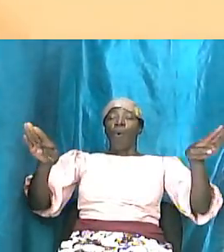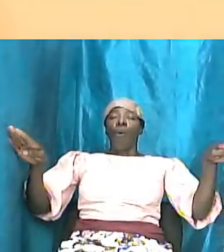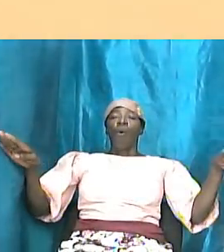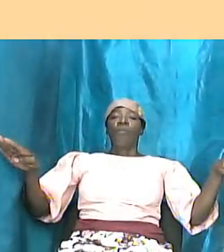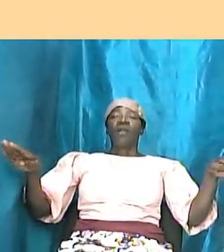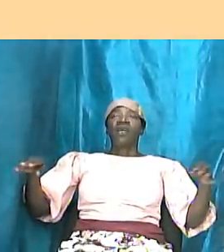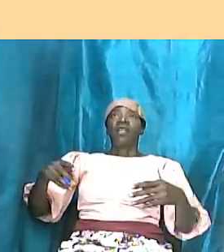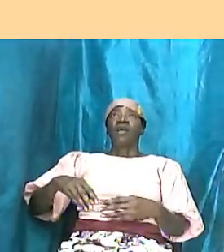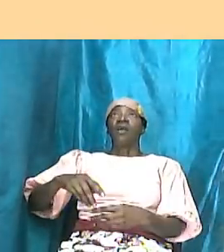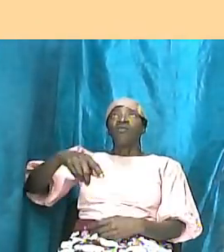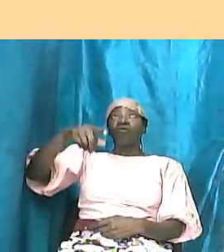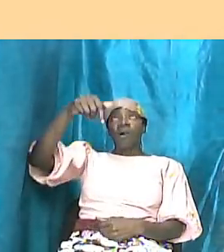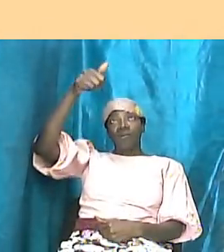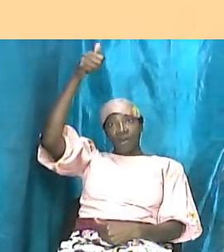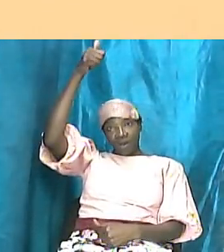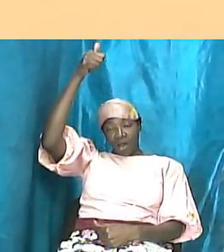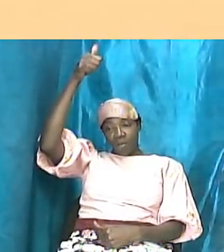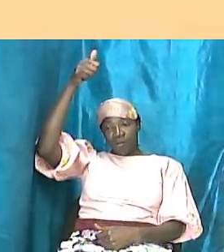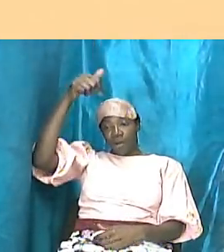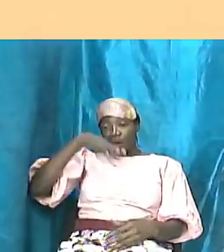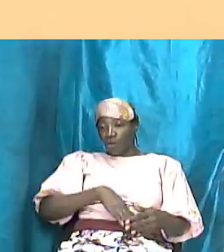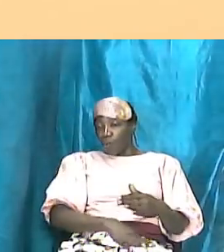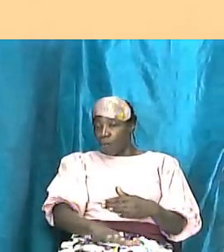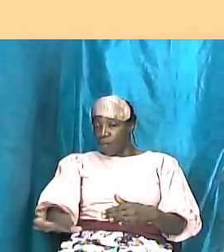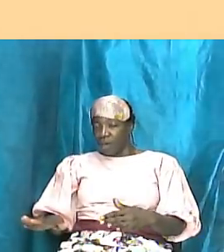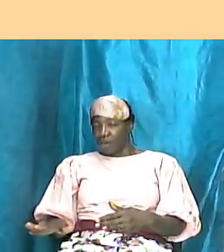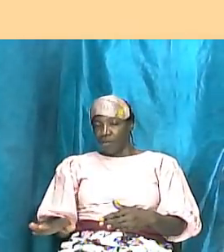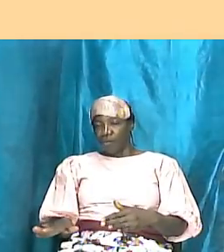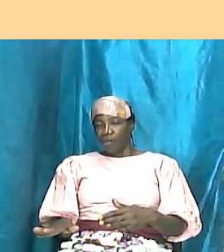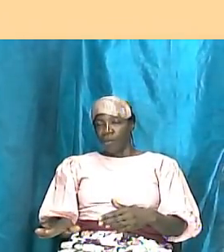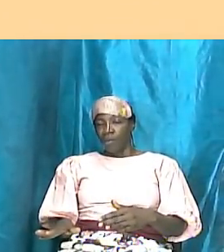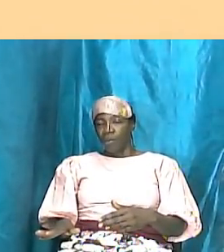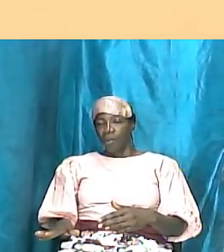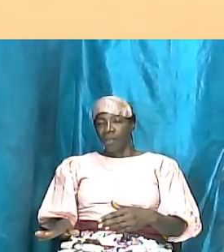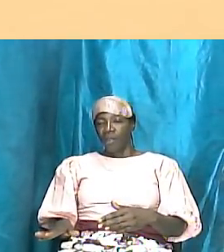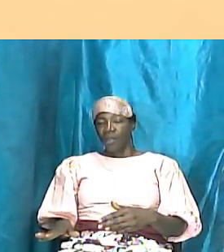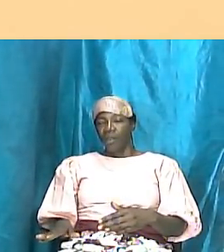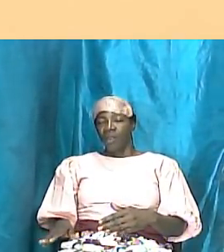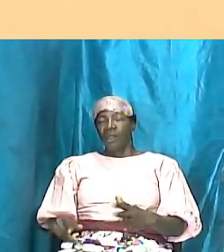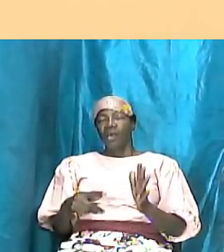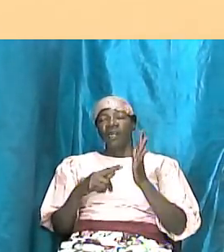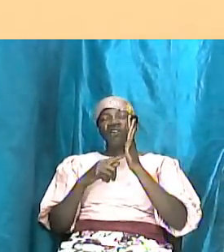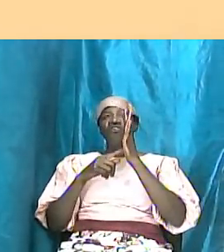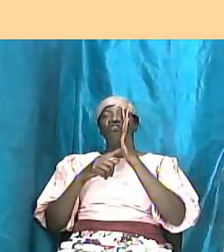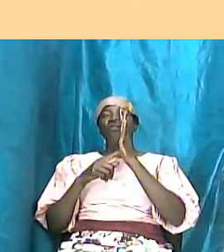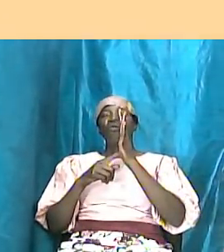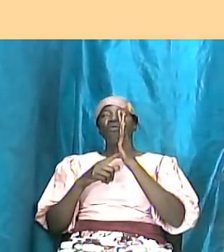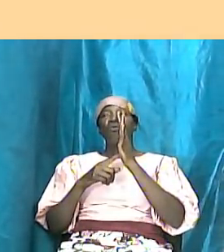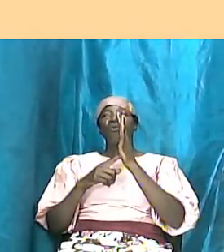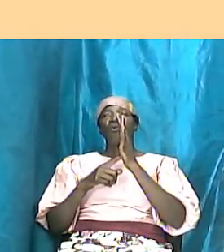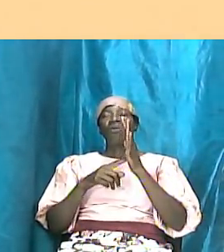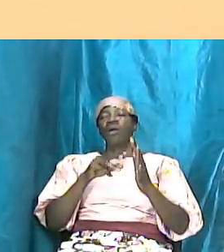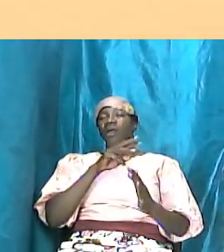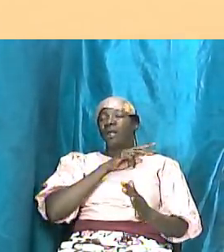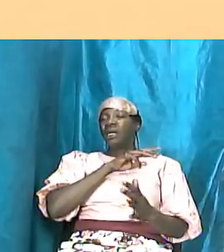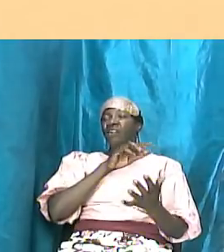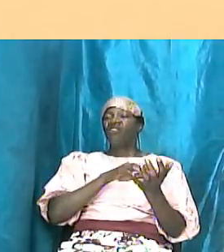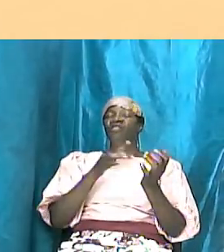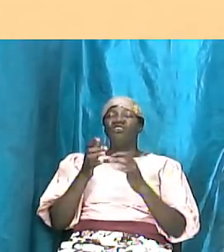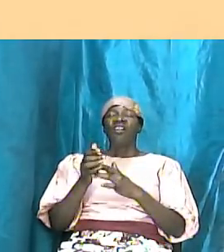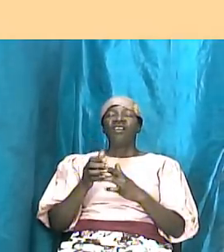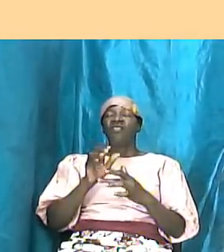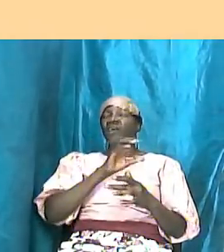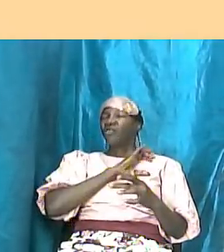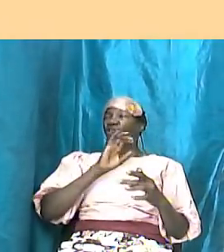from top to bottom, right? And it signaled that Messiah had died. The